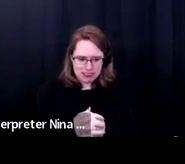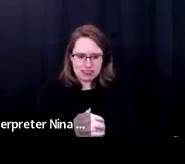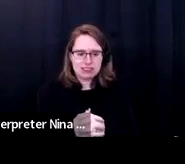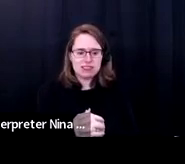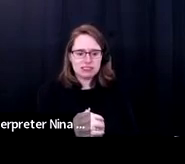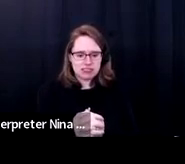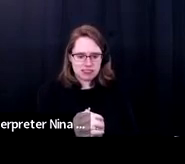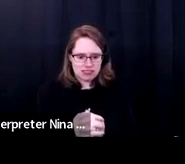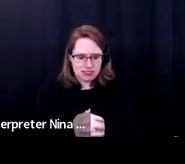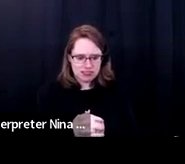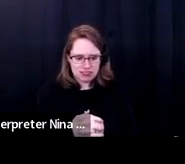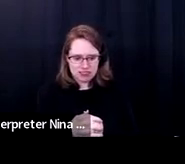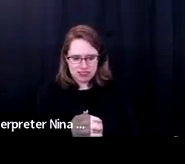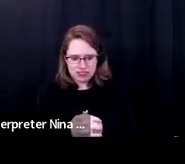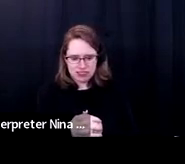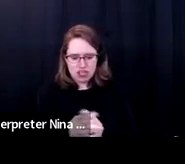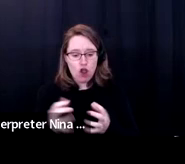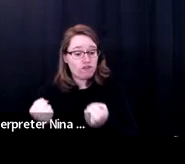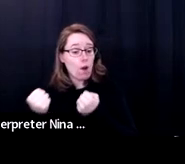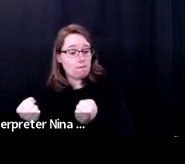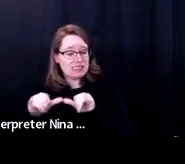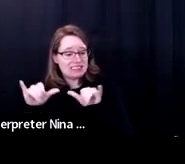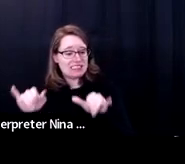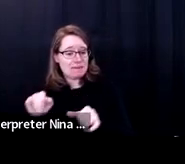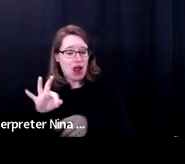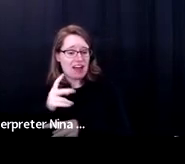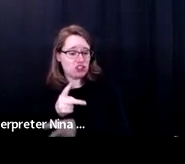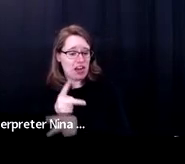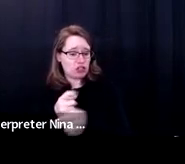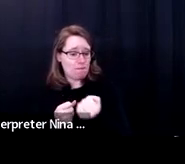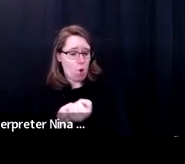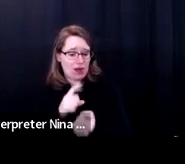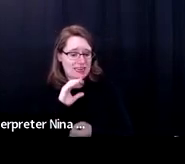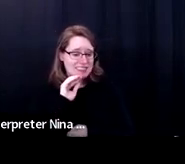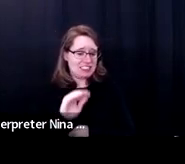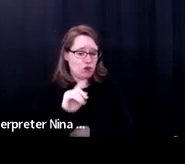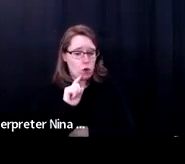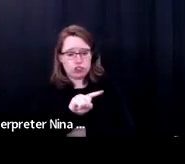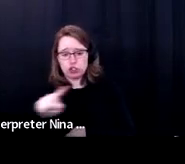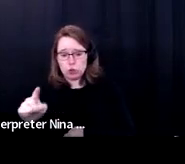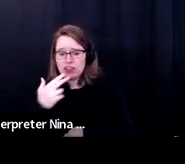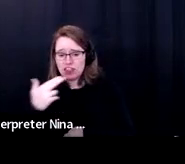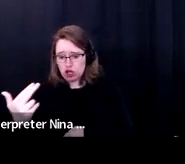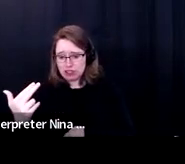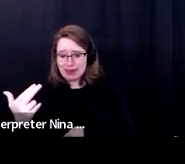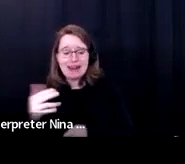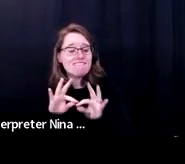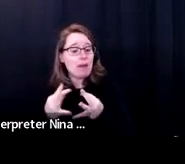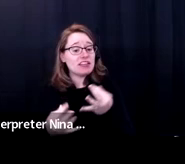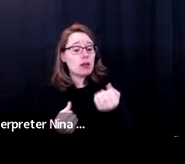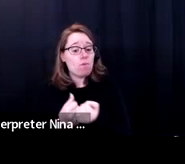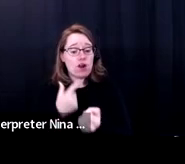where's the other childcare one? There's a robust system of childcare support, 0 to 13, family supports with youth 13 to 18.